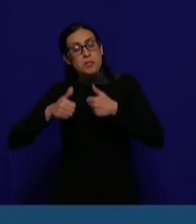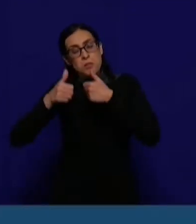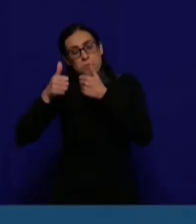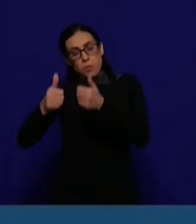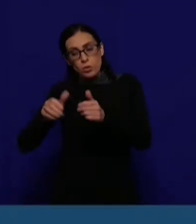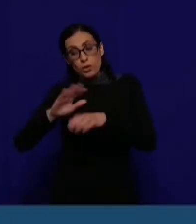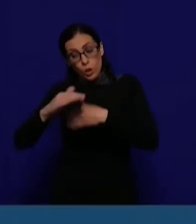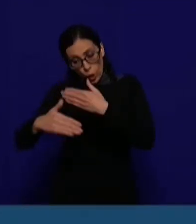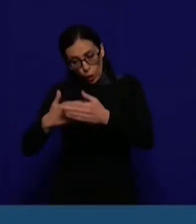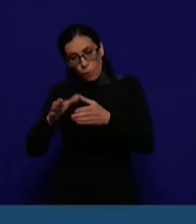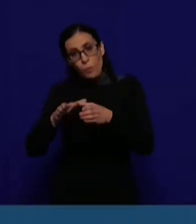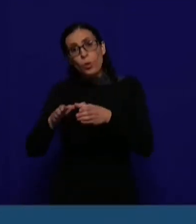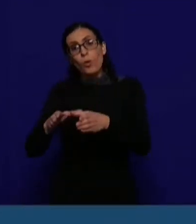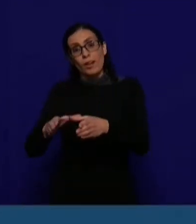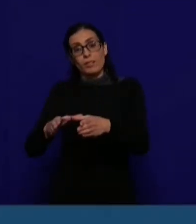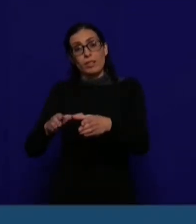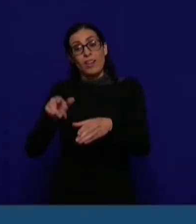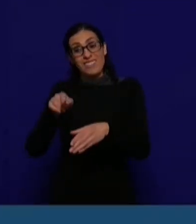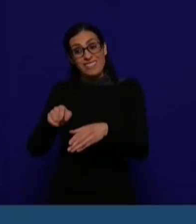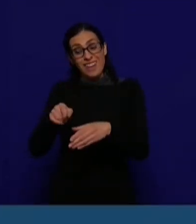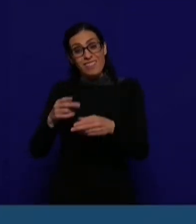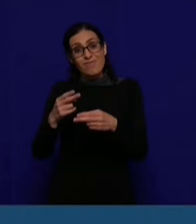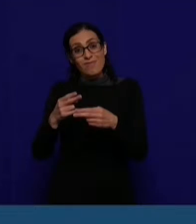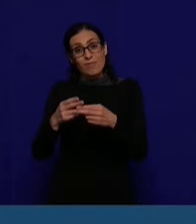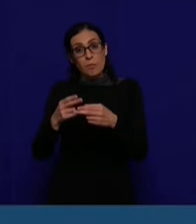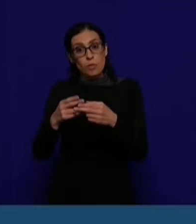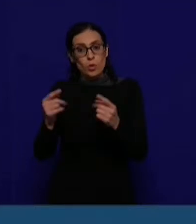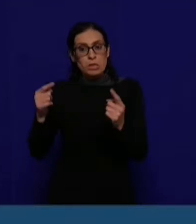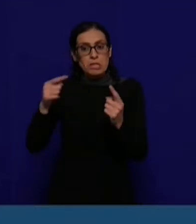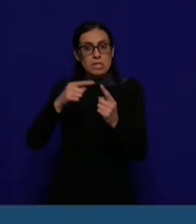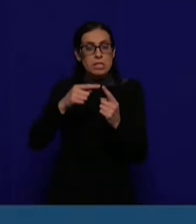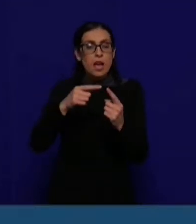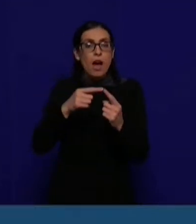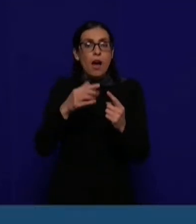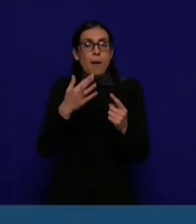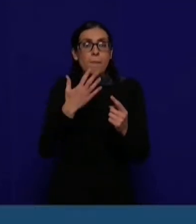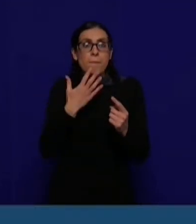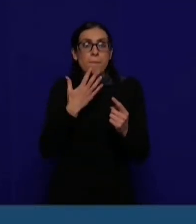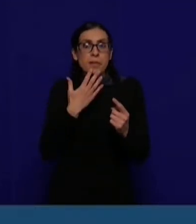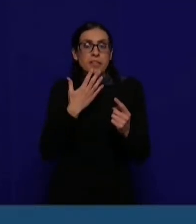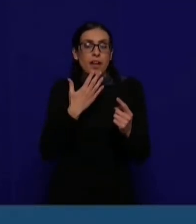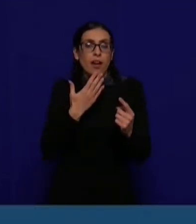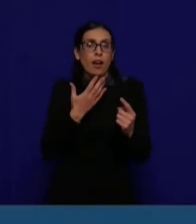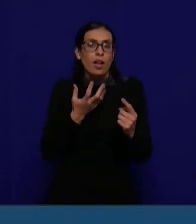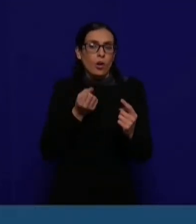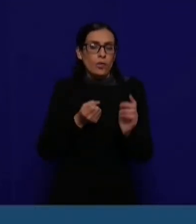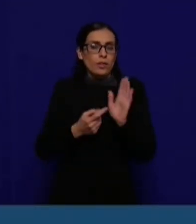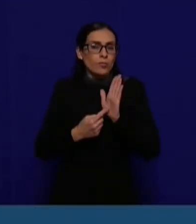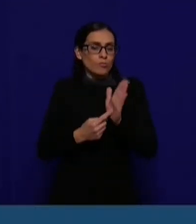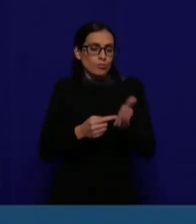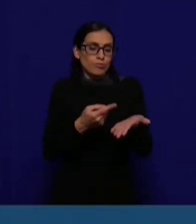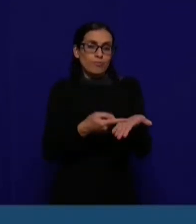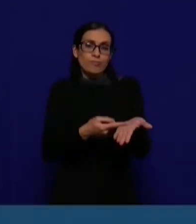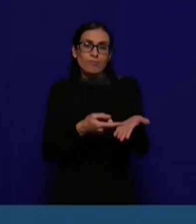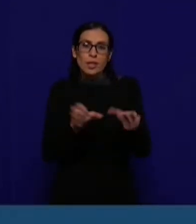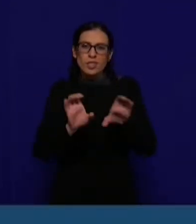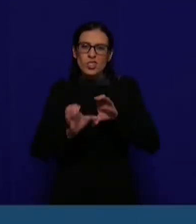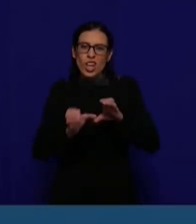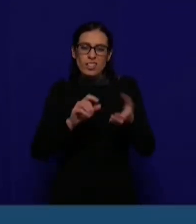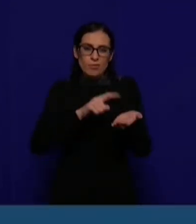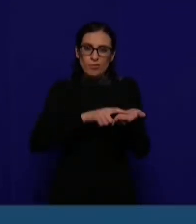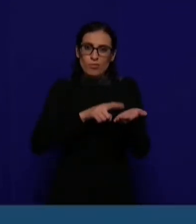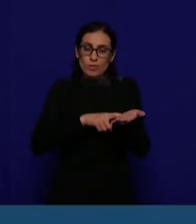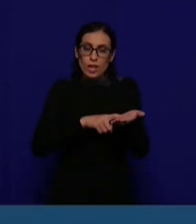f'kwarantina wkoll. Dan kollu jiġri mbagħad sakemm aħna nkunu qegħdin ikollna l-iktar l-evidenza u anke ikollok iktar